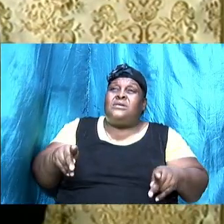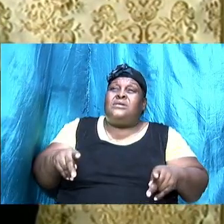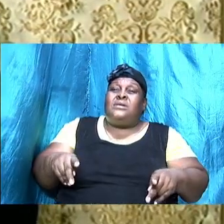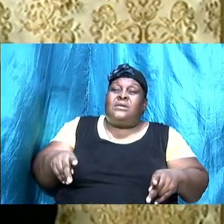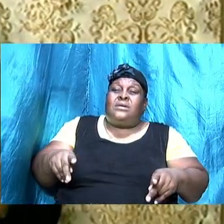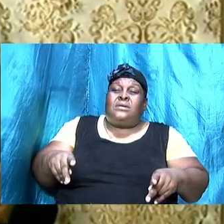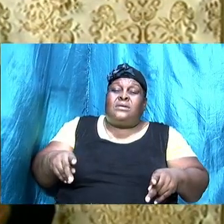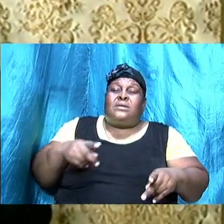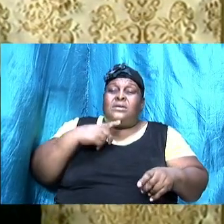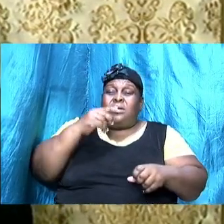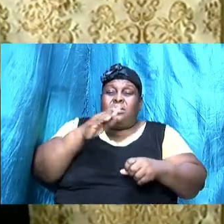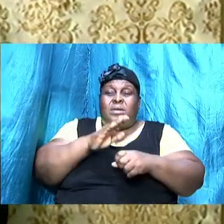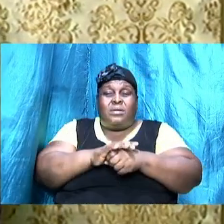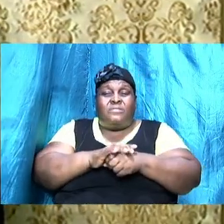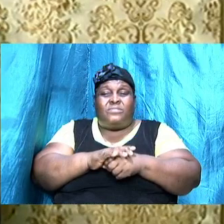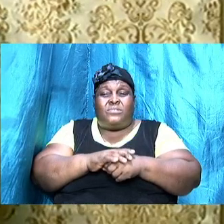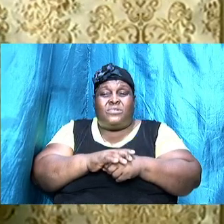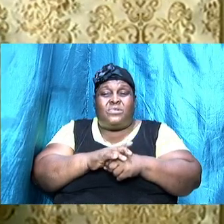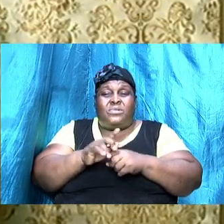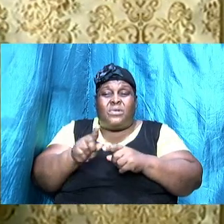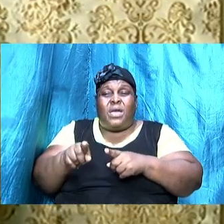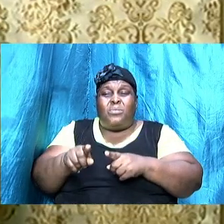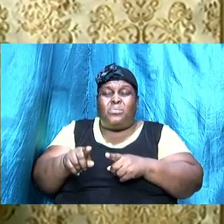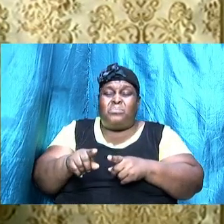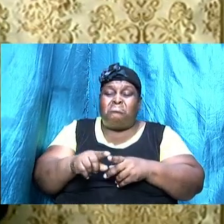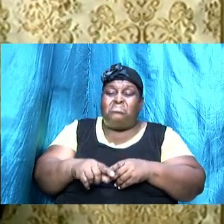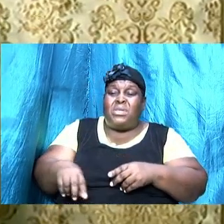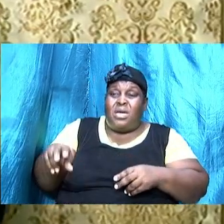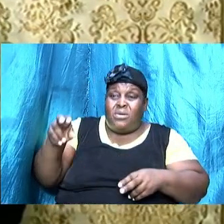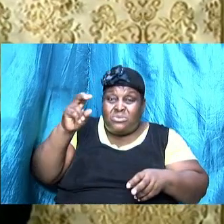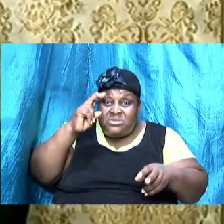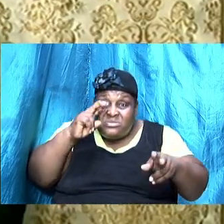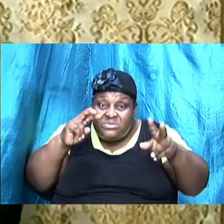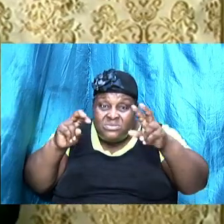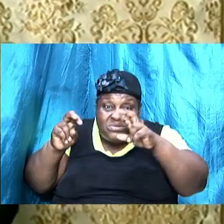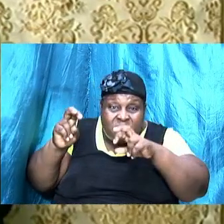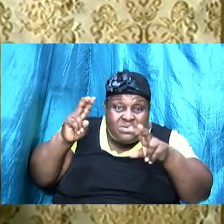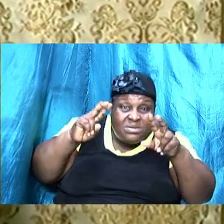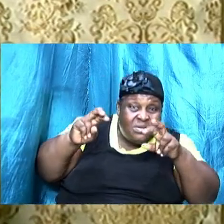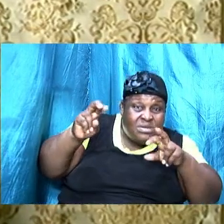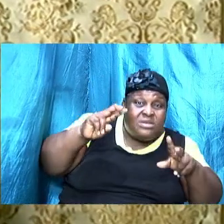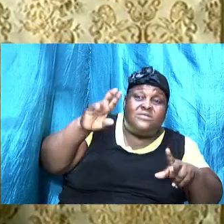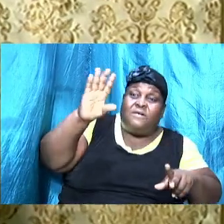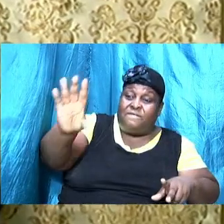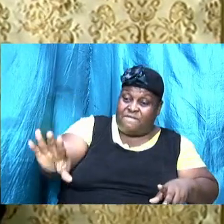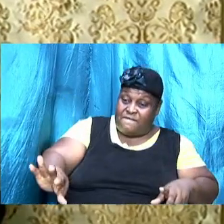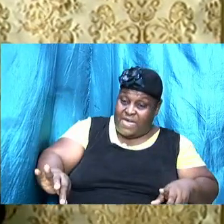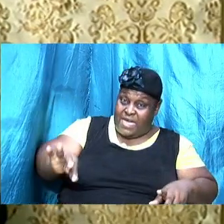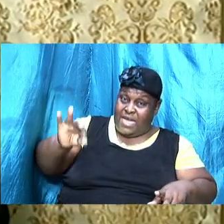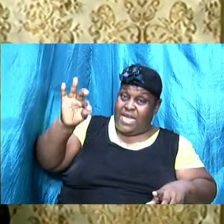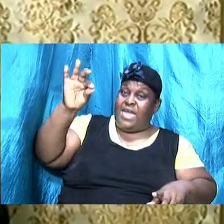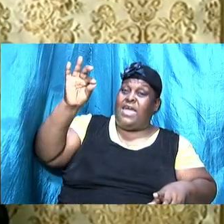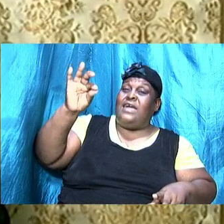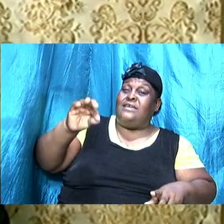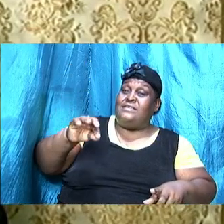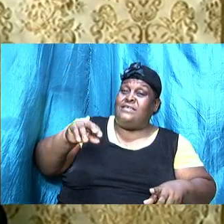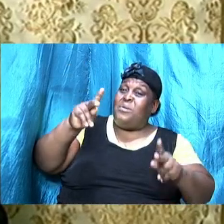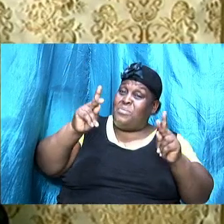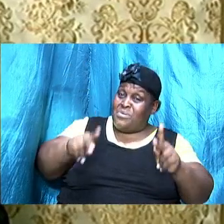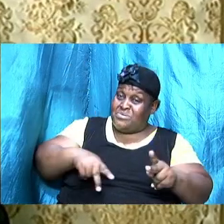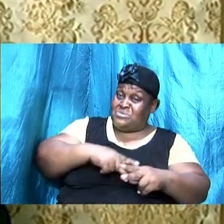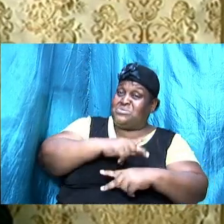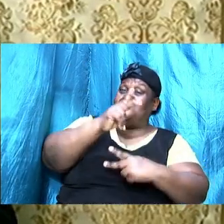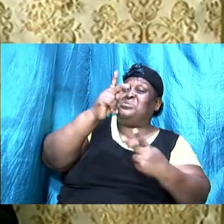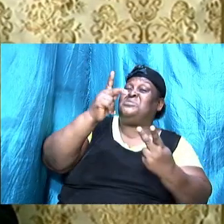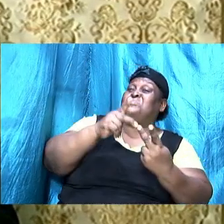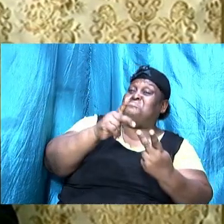we scout and we watch and we dig and we do everything to find the person of perfect compatibility. That is